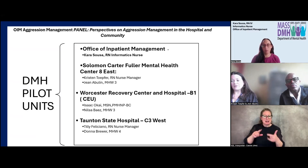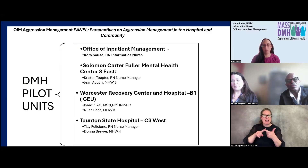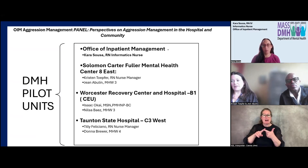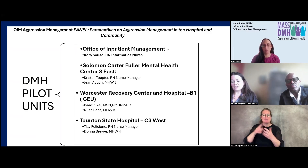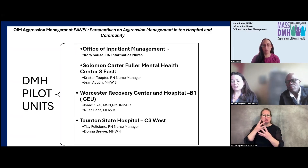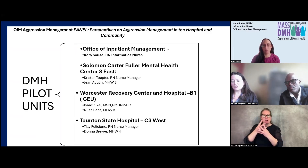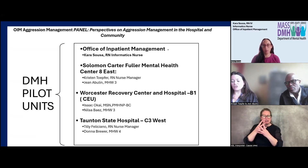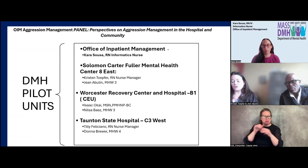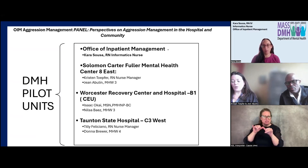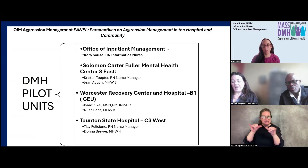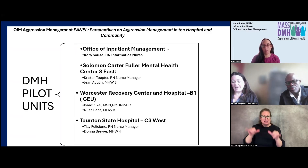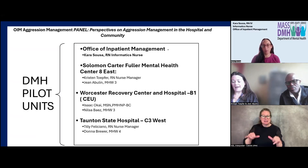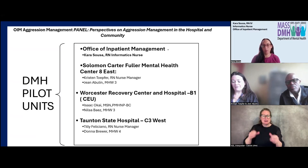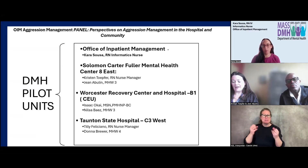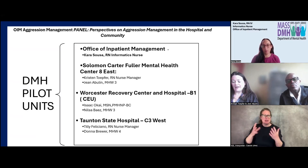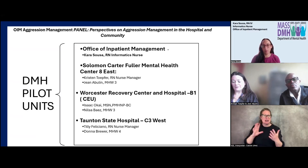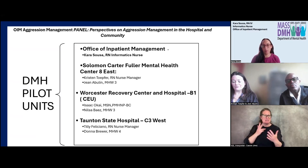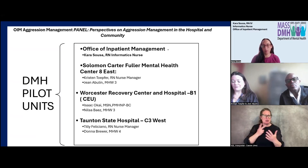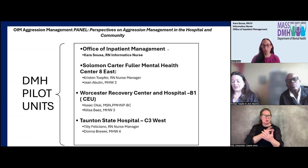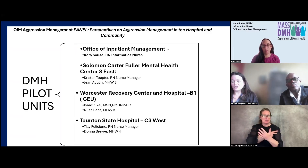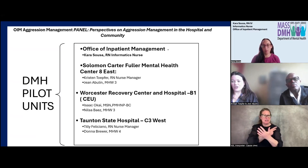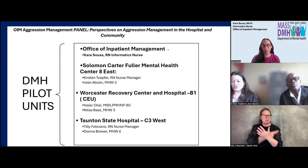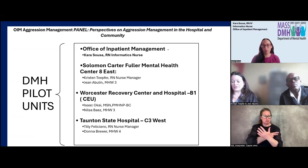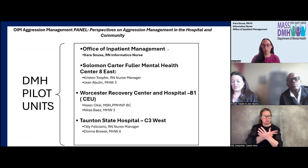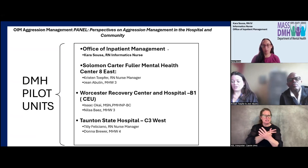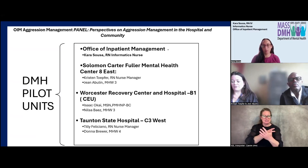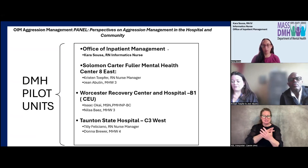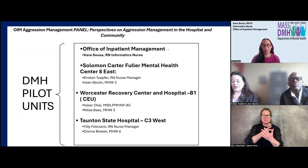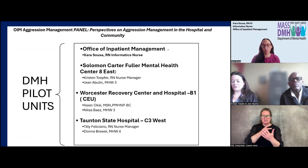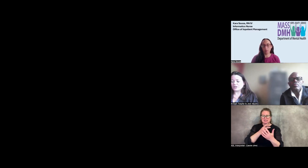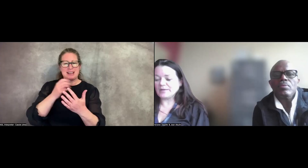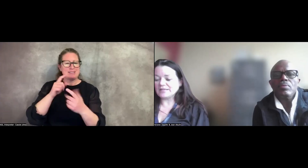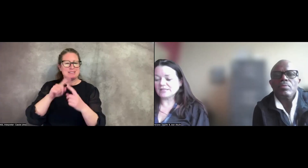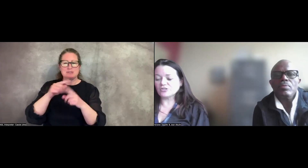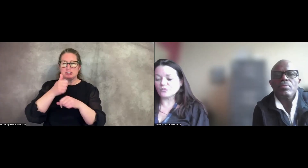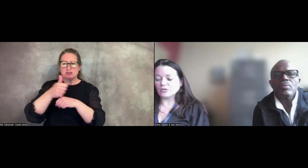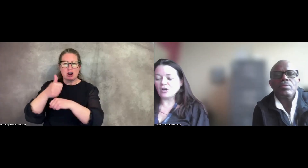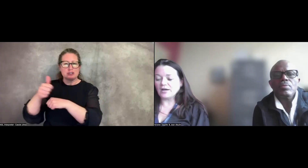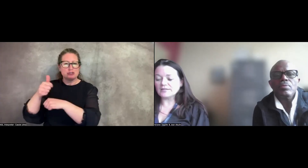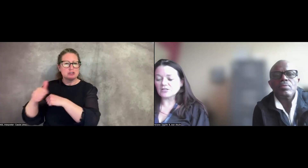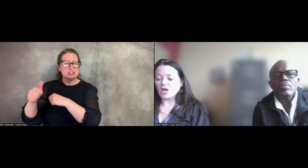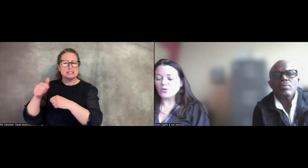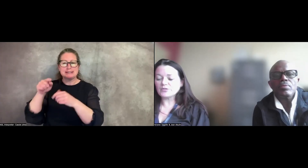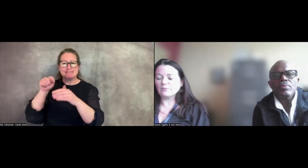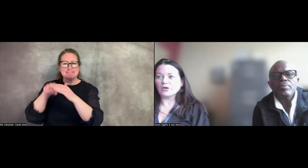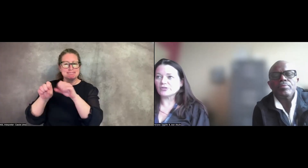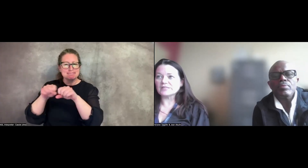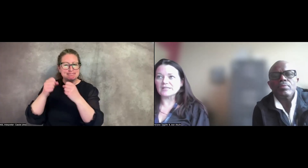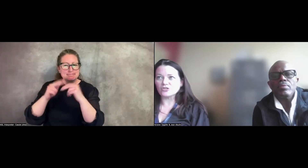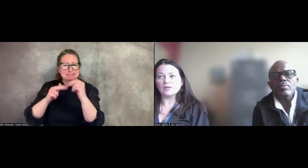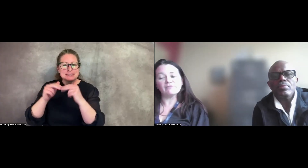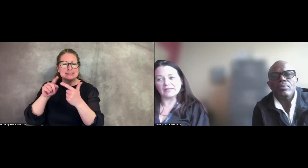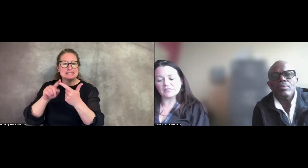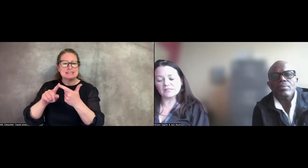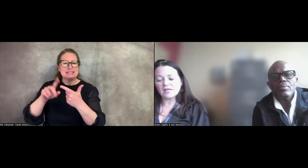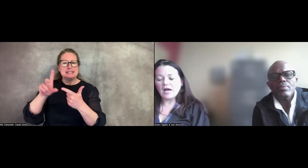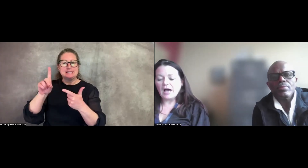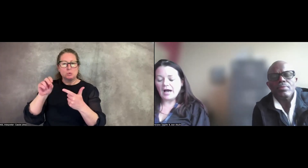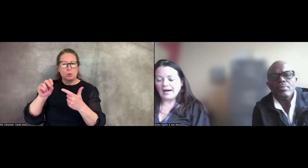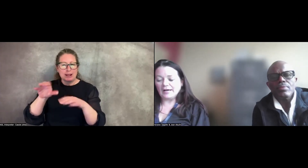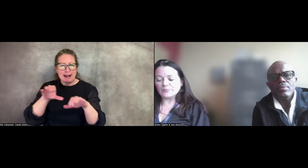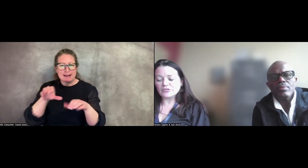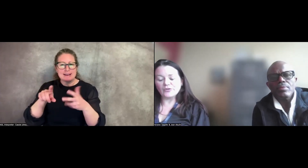A lot of our patients do have charges ranging from trespassing and disorderly conduct all the way up to murder and sexual